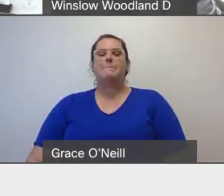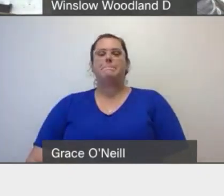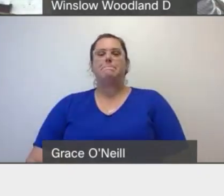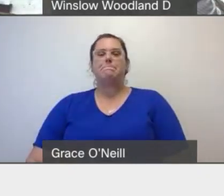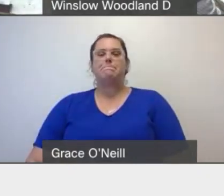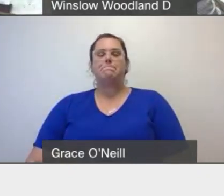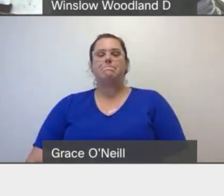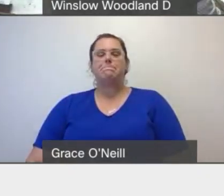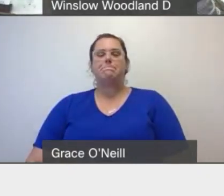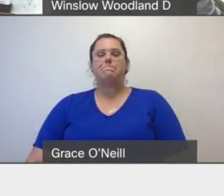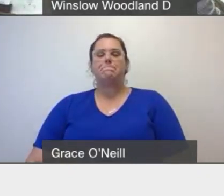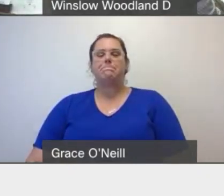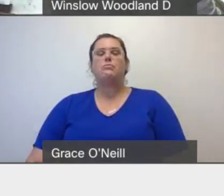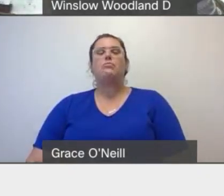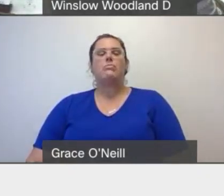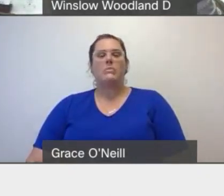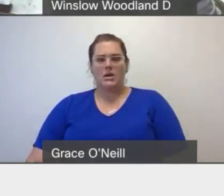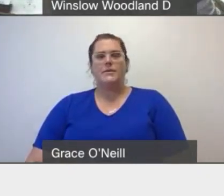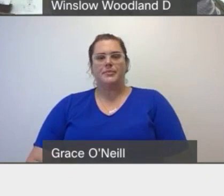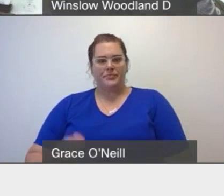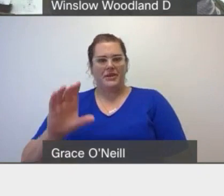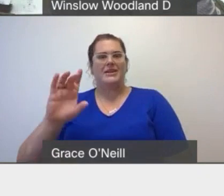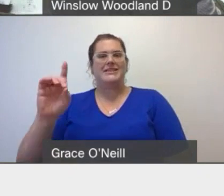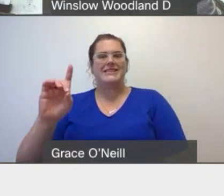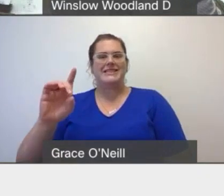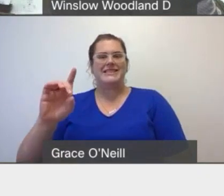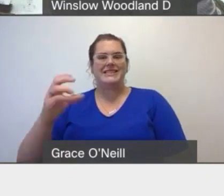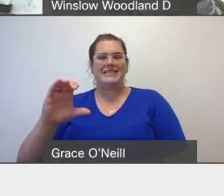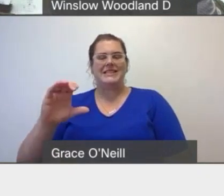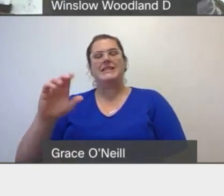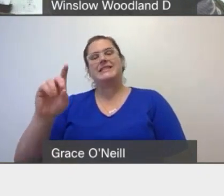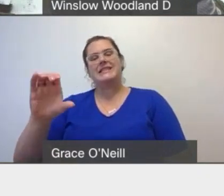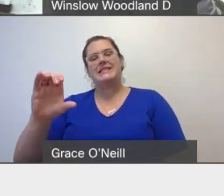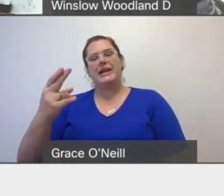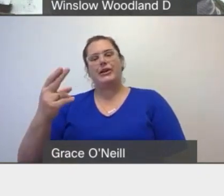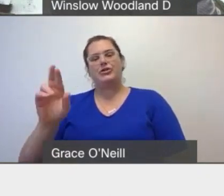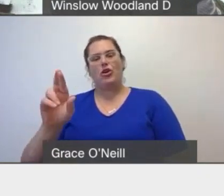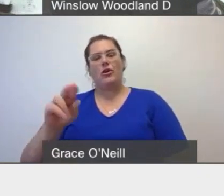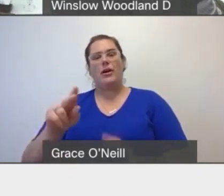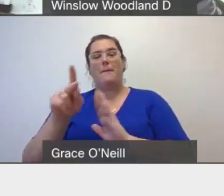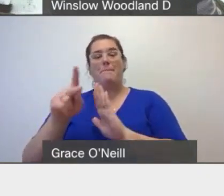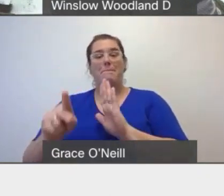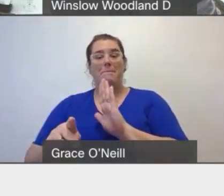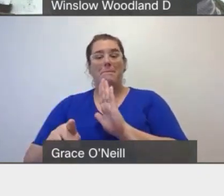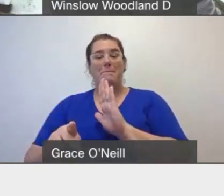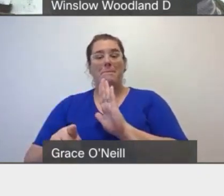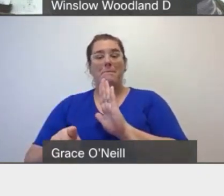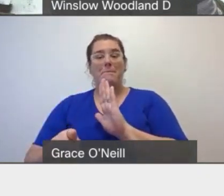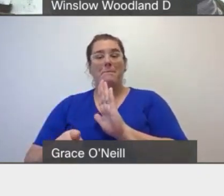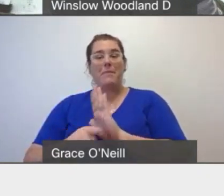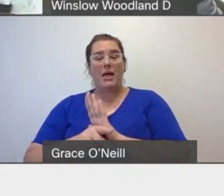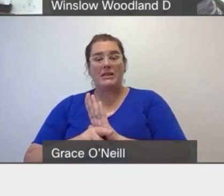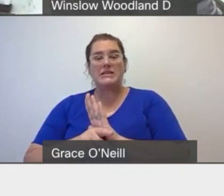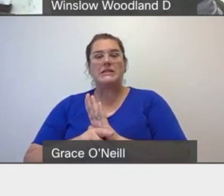the DC HR policies are posted online, and they do